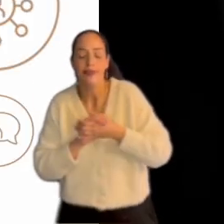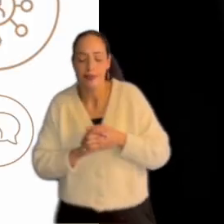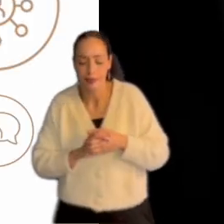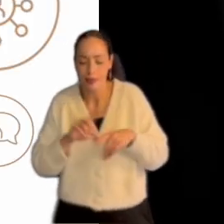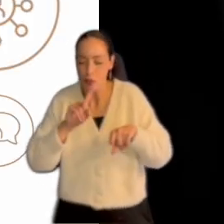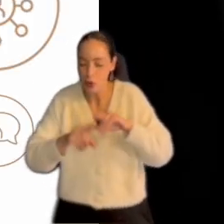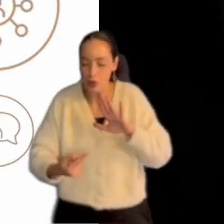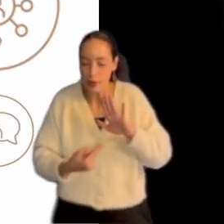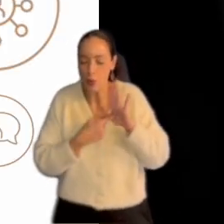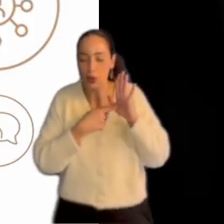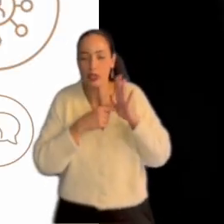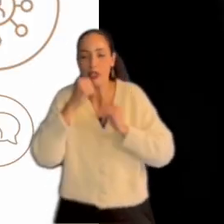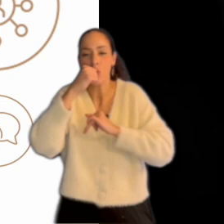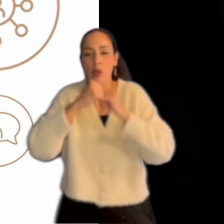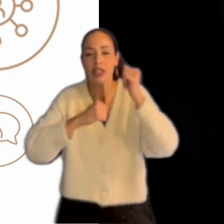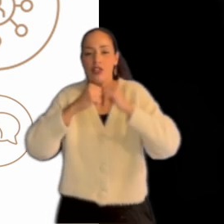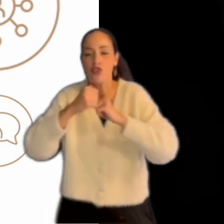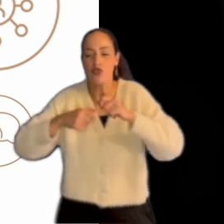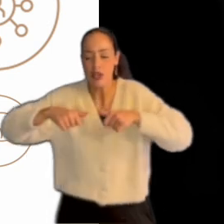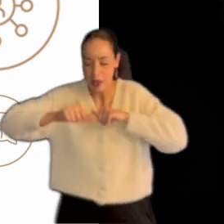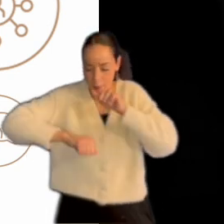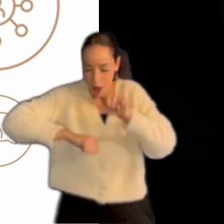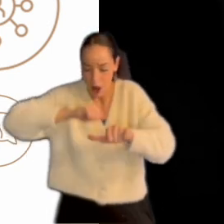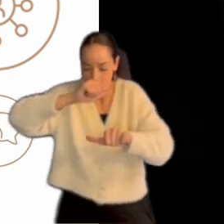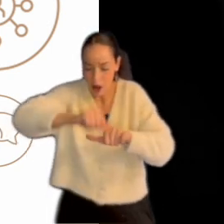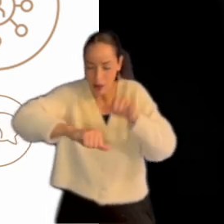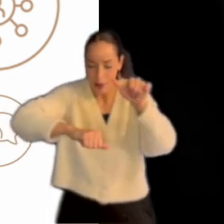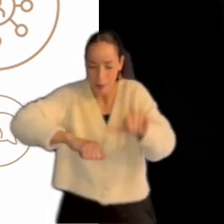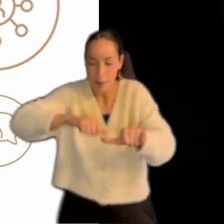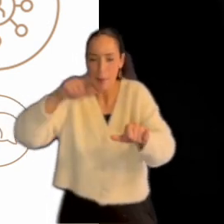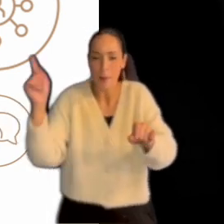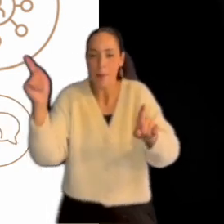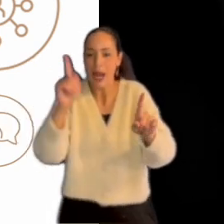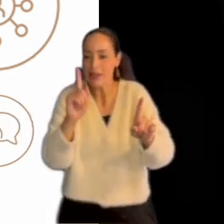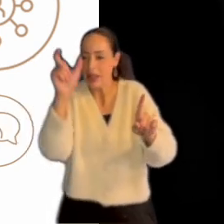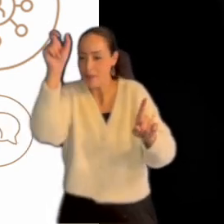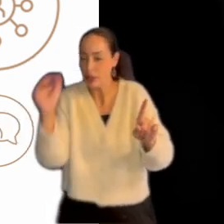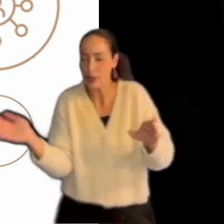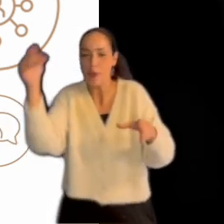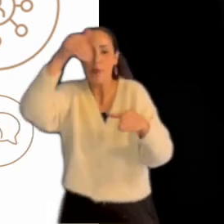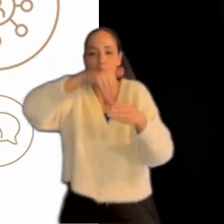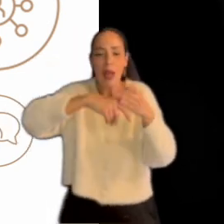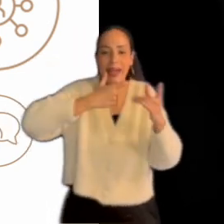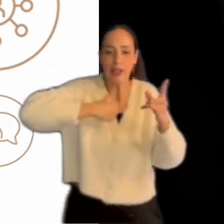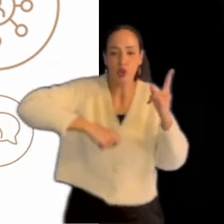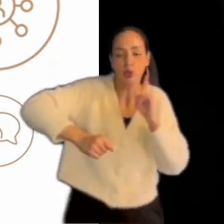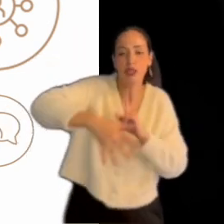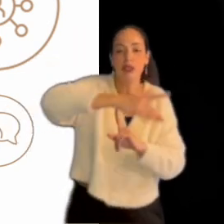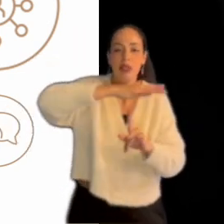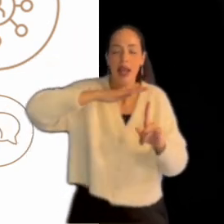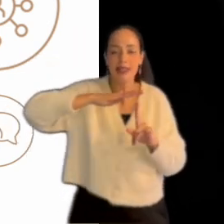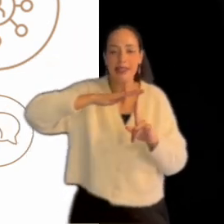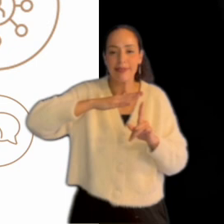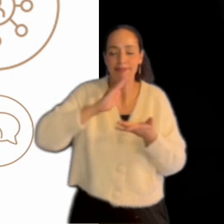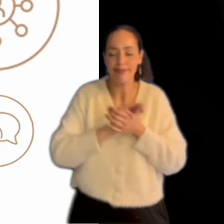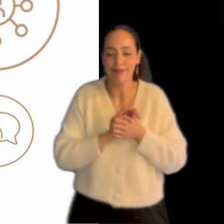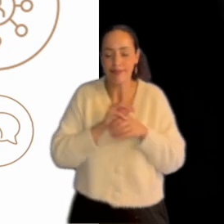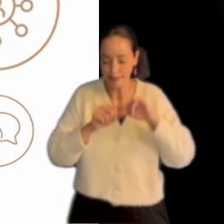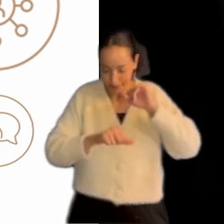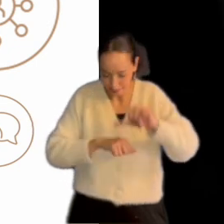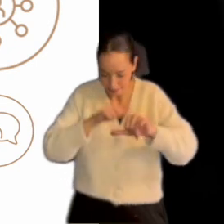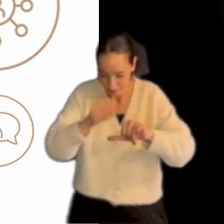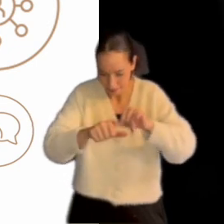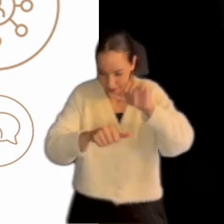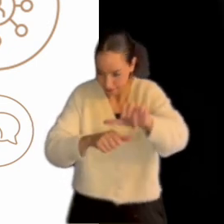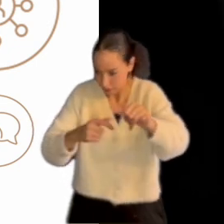Literally mapping out the support that someone has available to them can be an effective way of both understanding and exploring those people, activities, places, and even